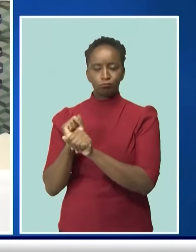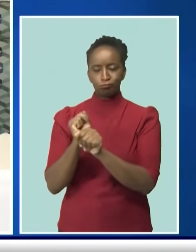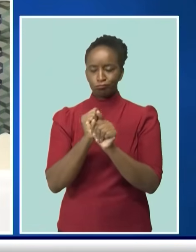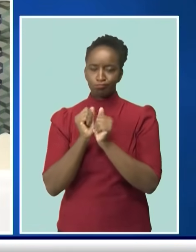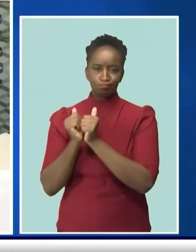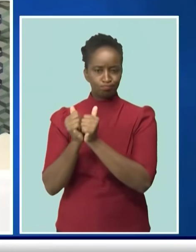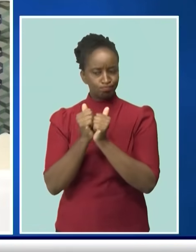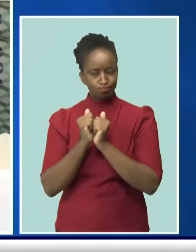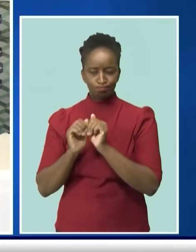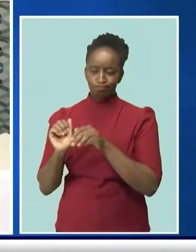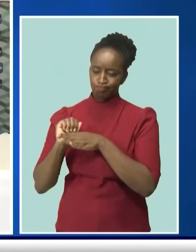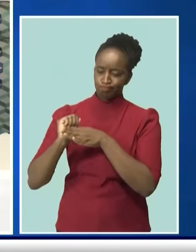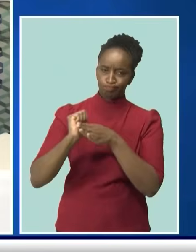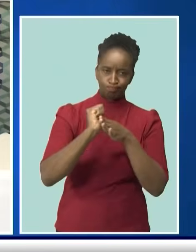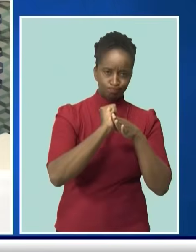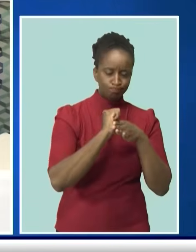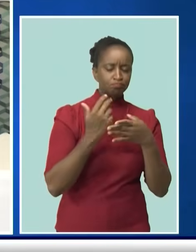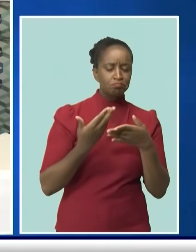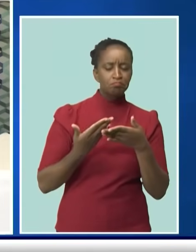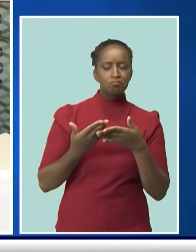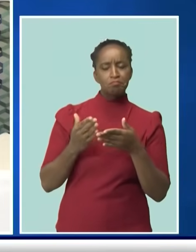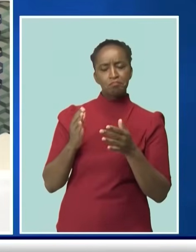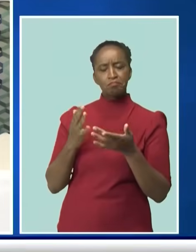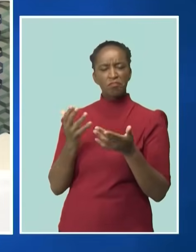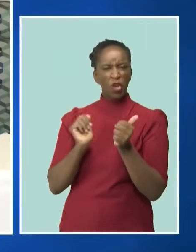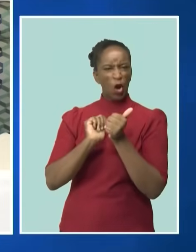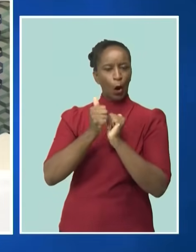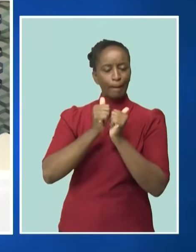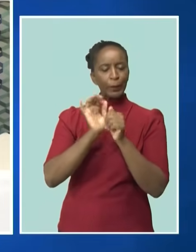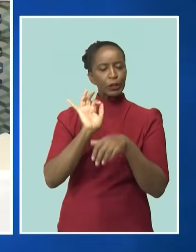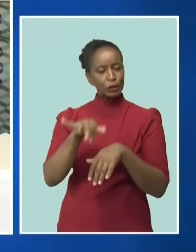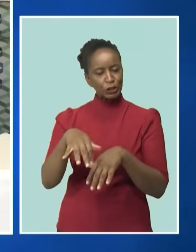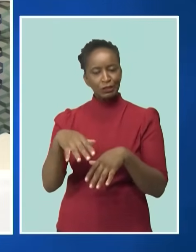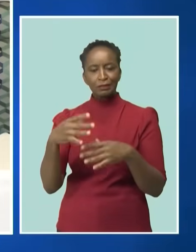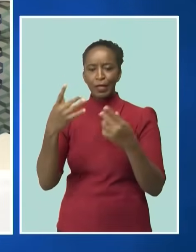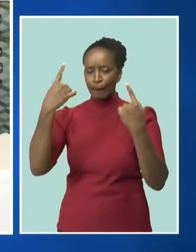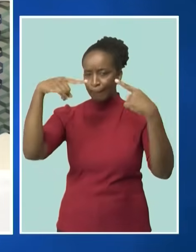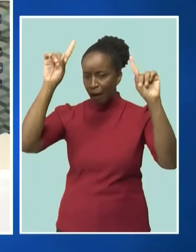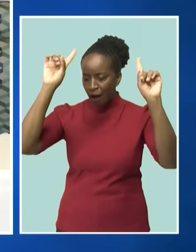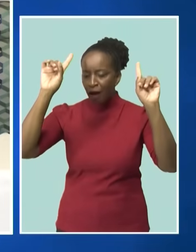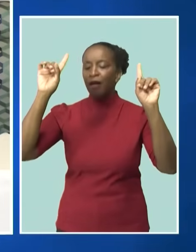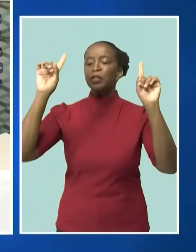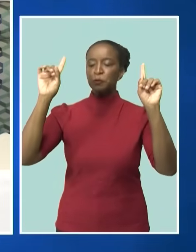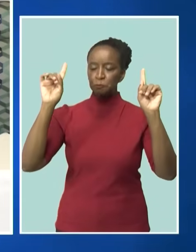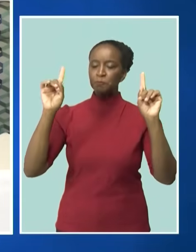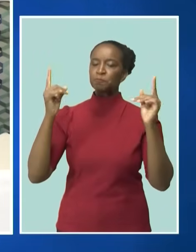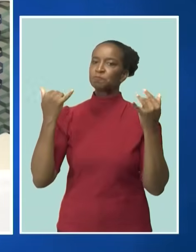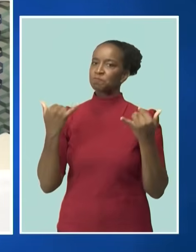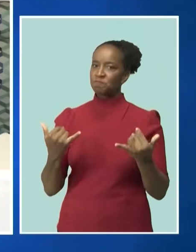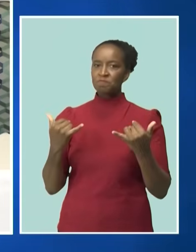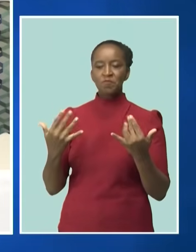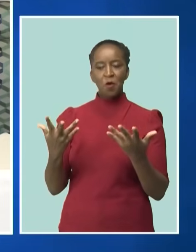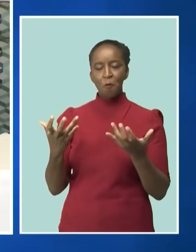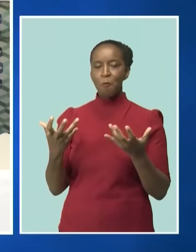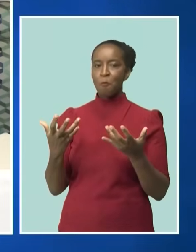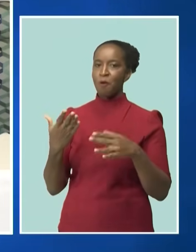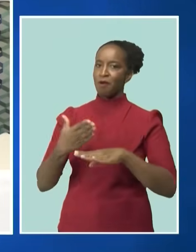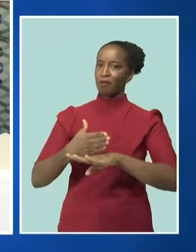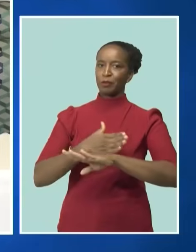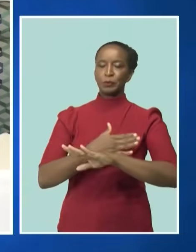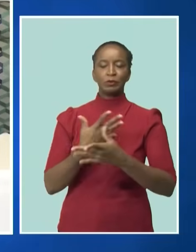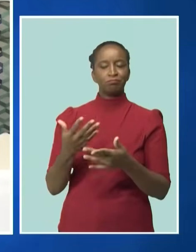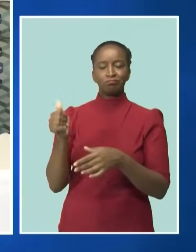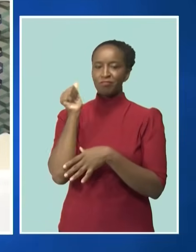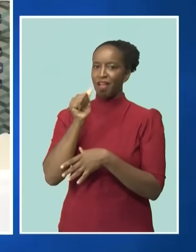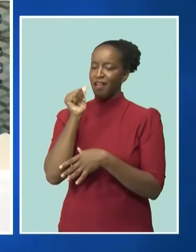you're as good as your last competition. But we are definitely drilling down every day at training. Myself and Willis,